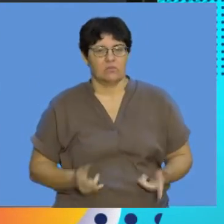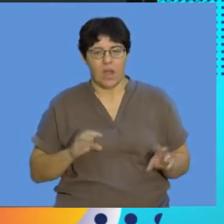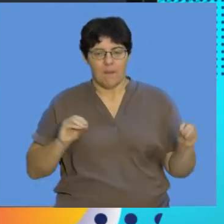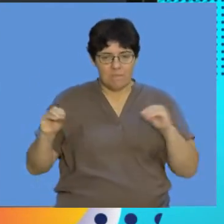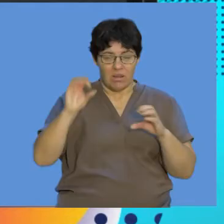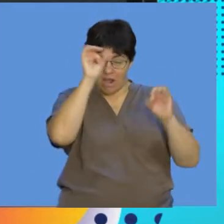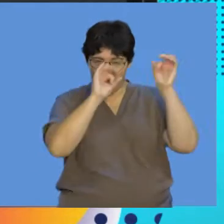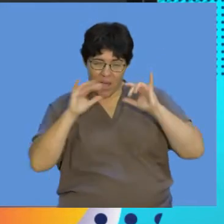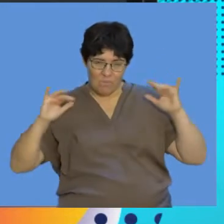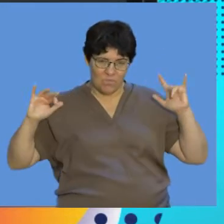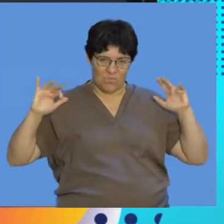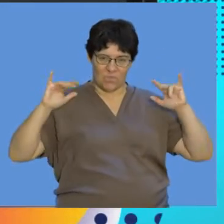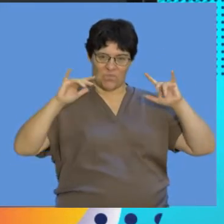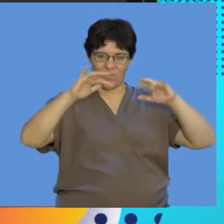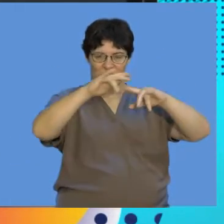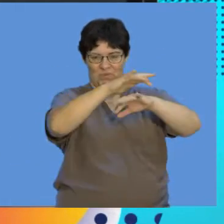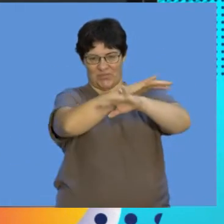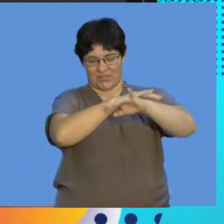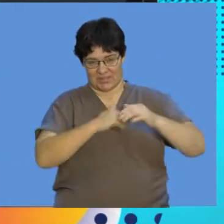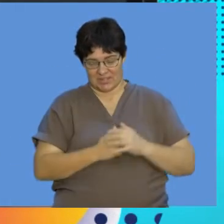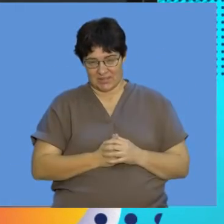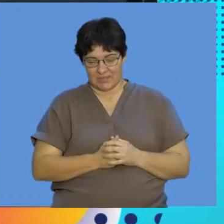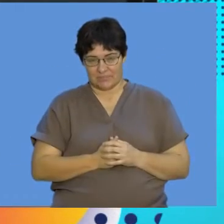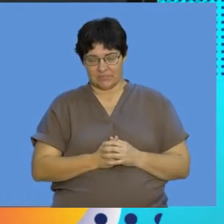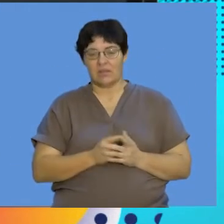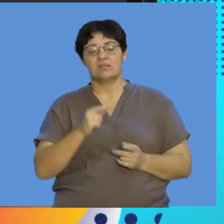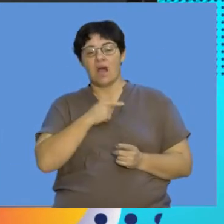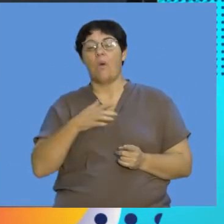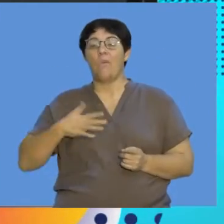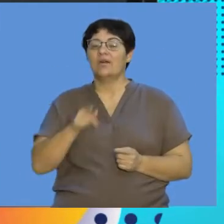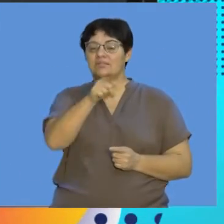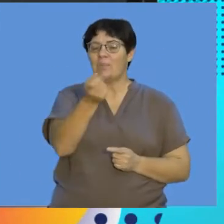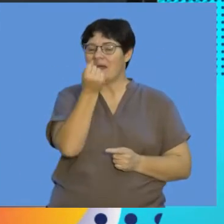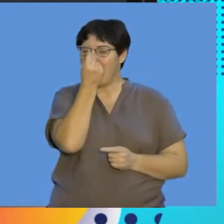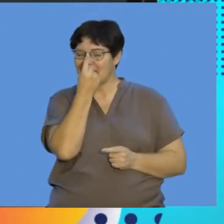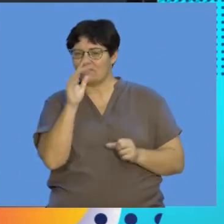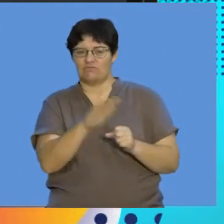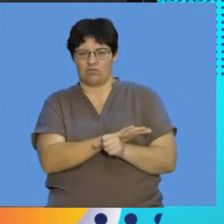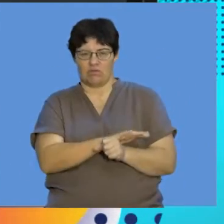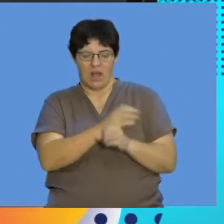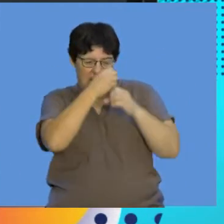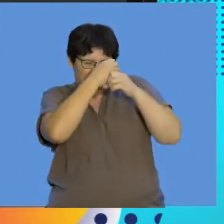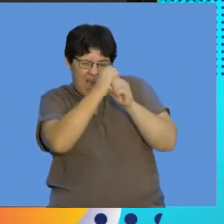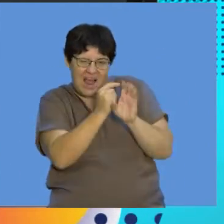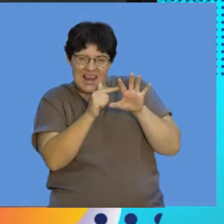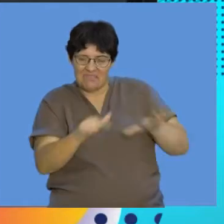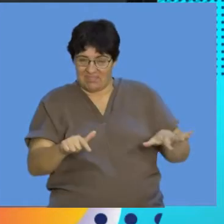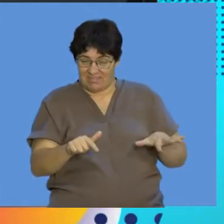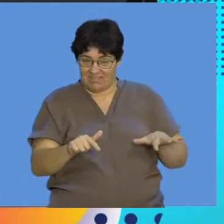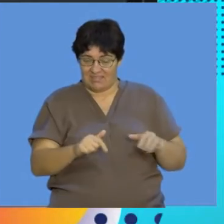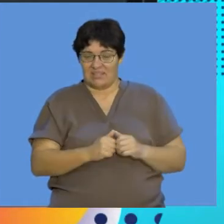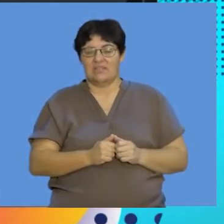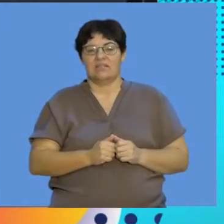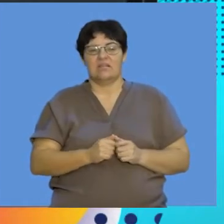But our focus today is precisely to try and bring an understanding to say, at a microscopic level, or, from